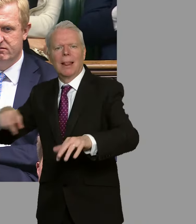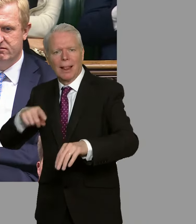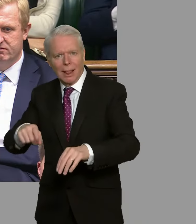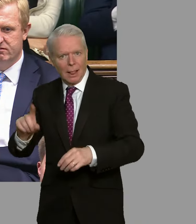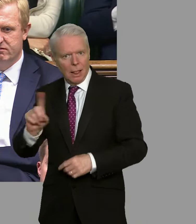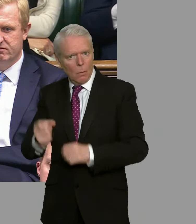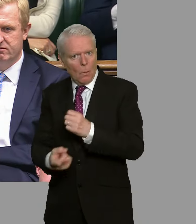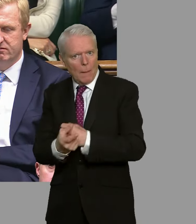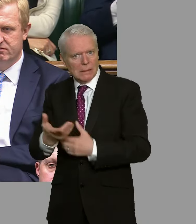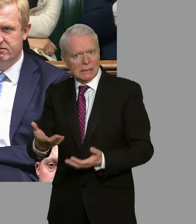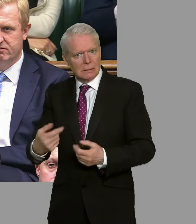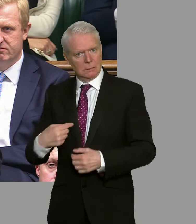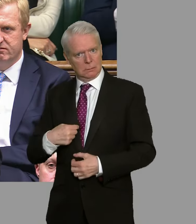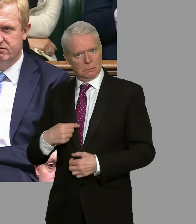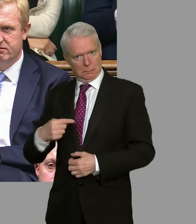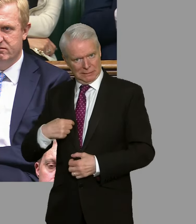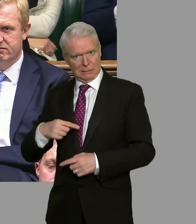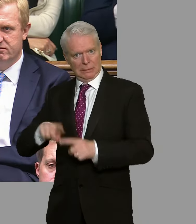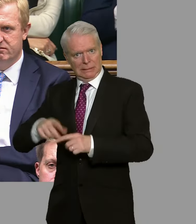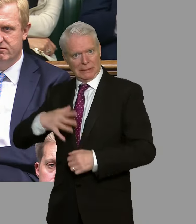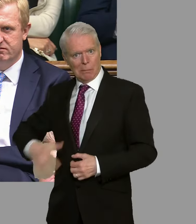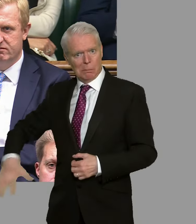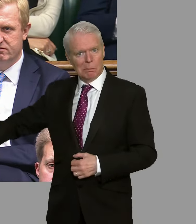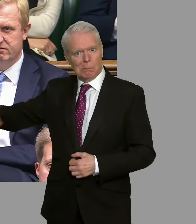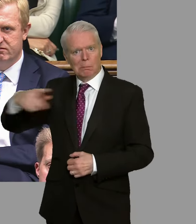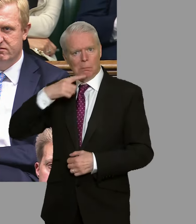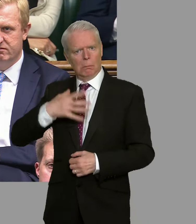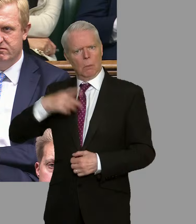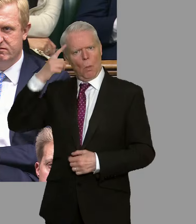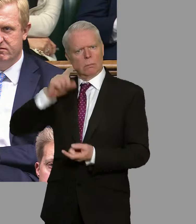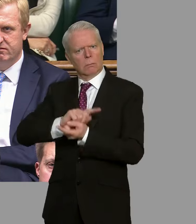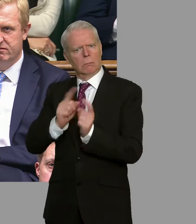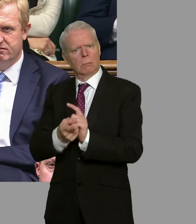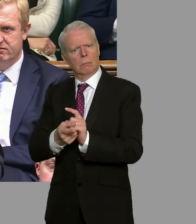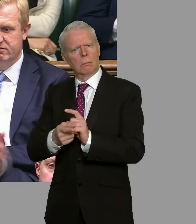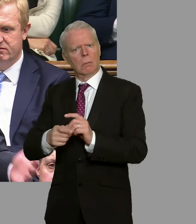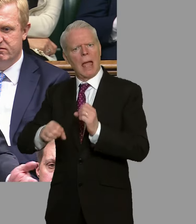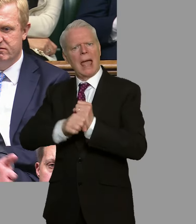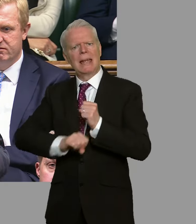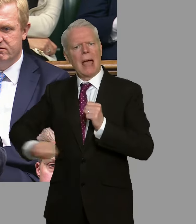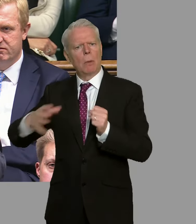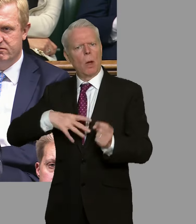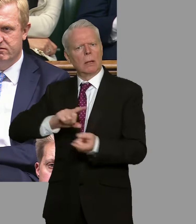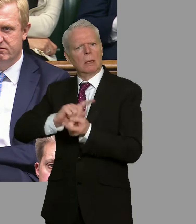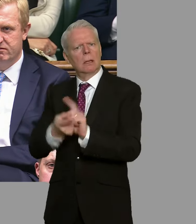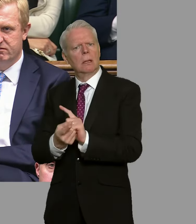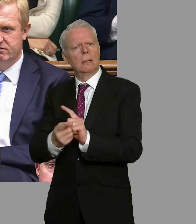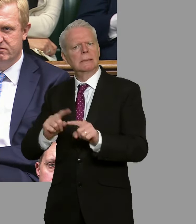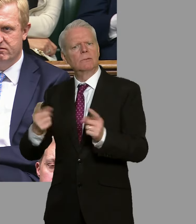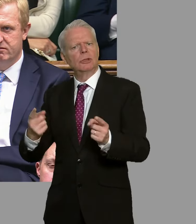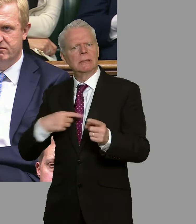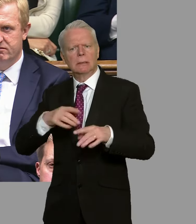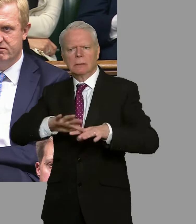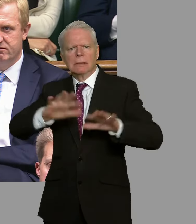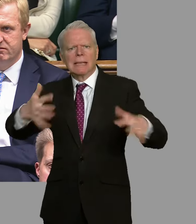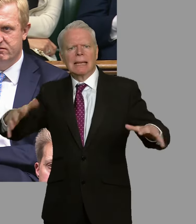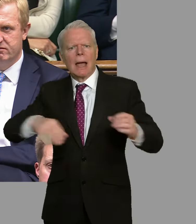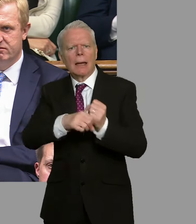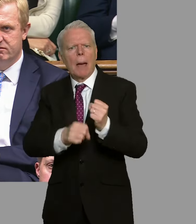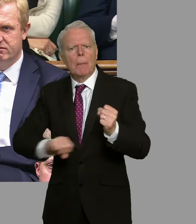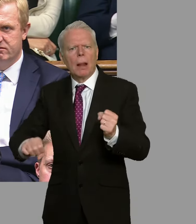effective as a whole life cycle project, and could connect to existing national grid infrastructure. But no one is listening. So will the Prime